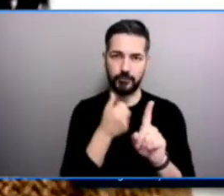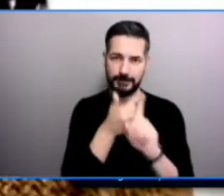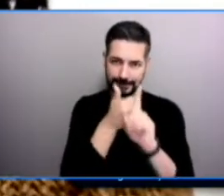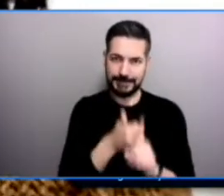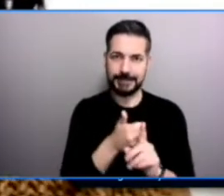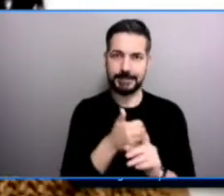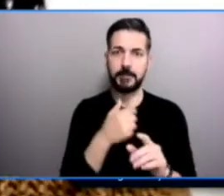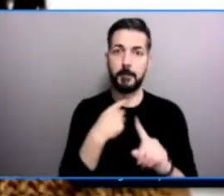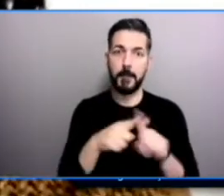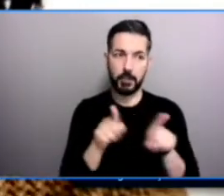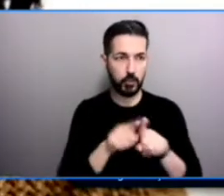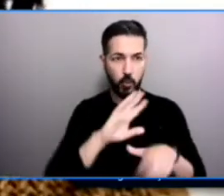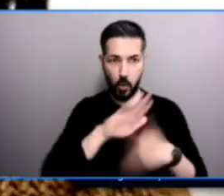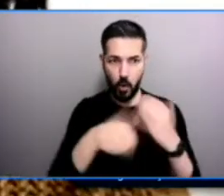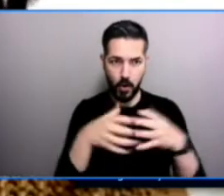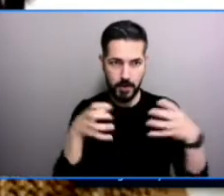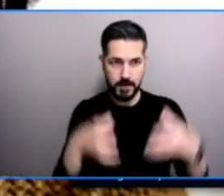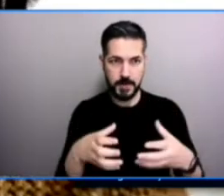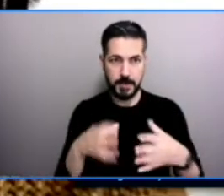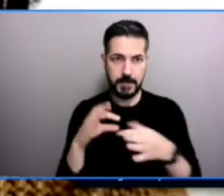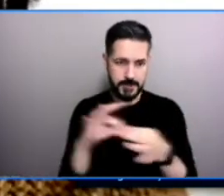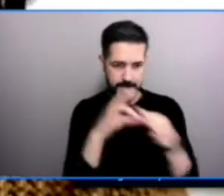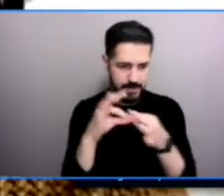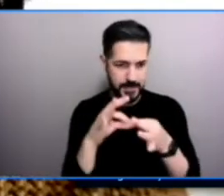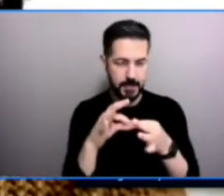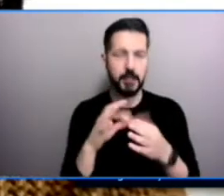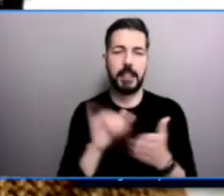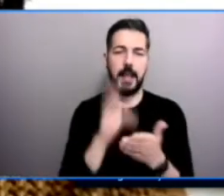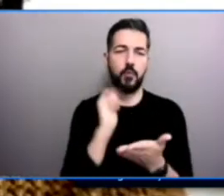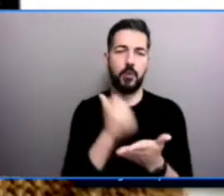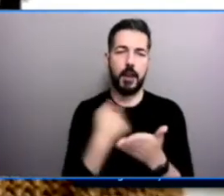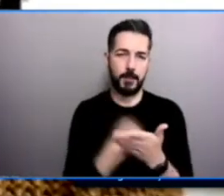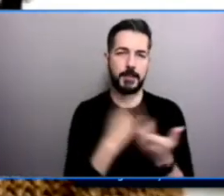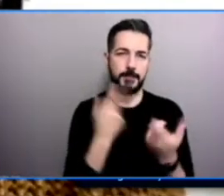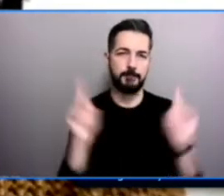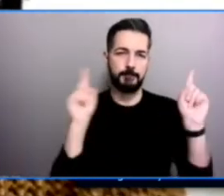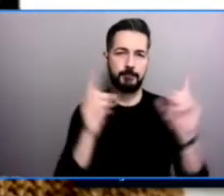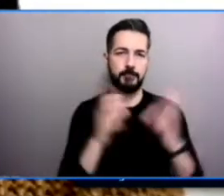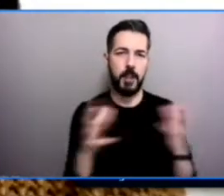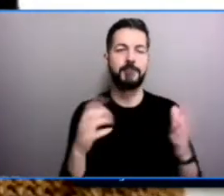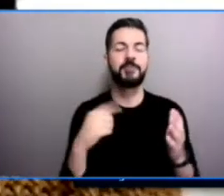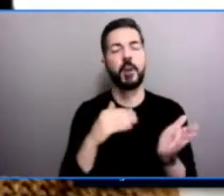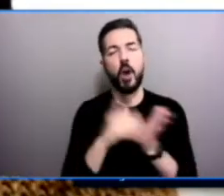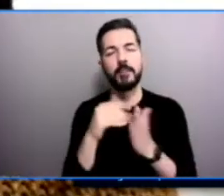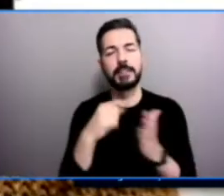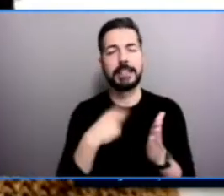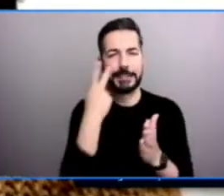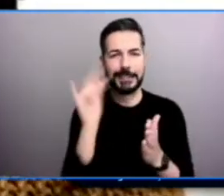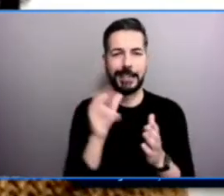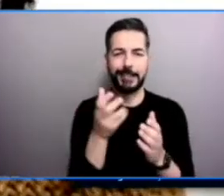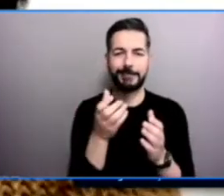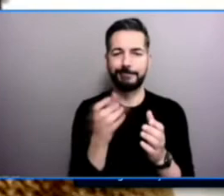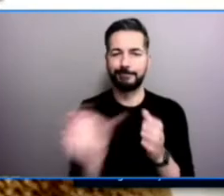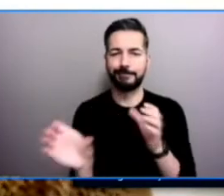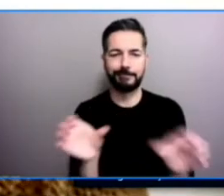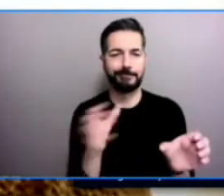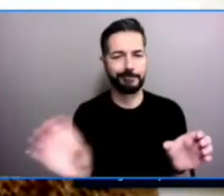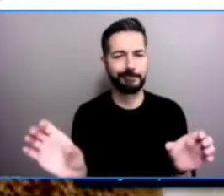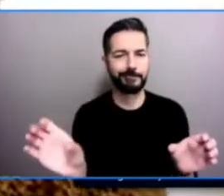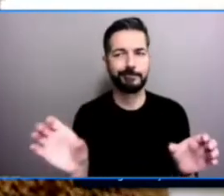And I think that it's just really important to be investing in the leaders on the ground who are upholding the